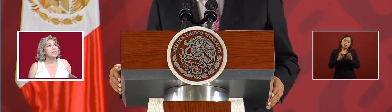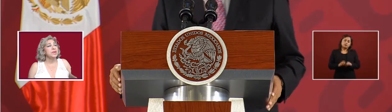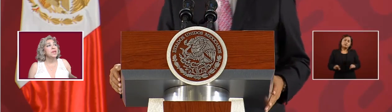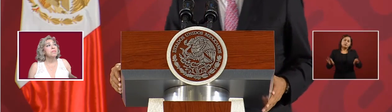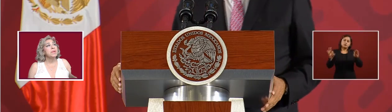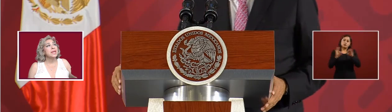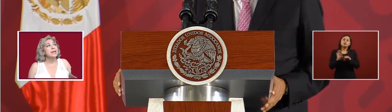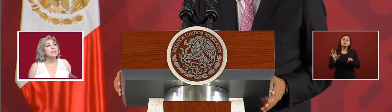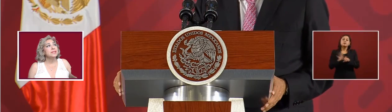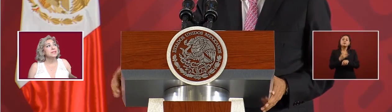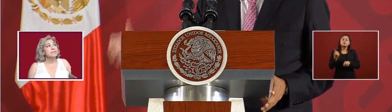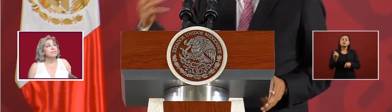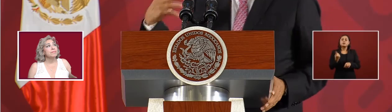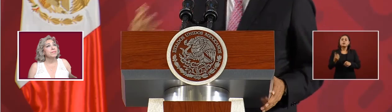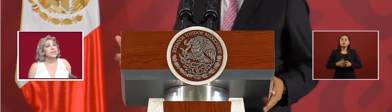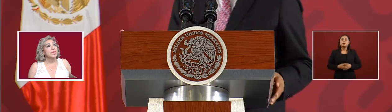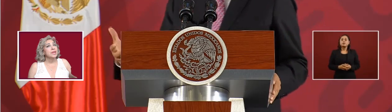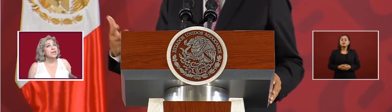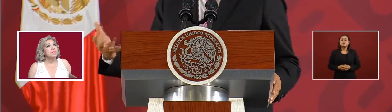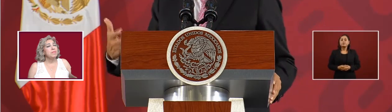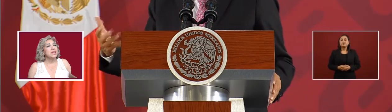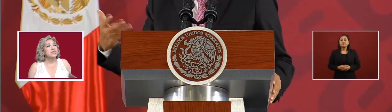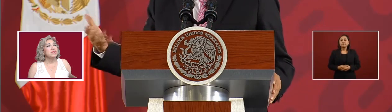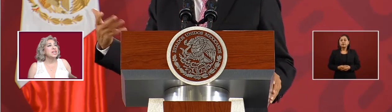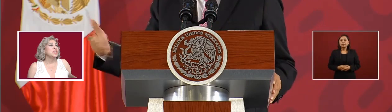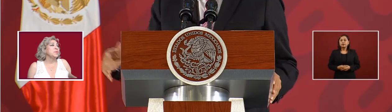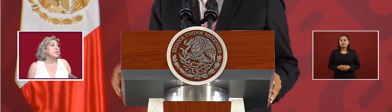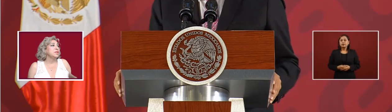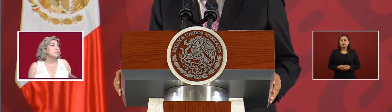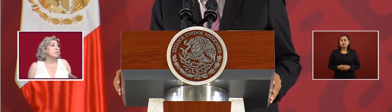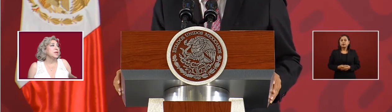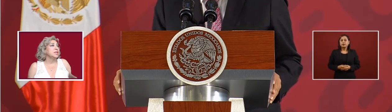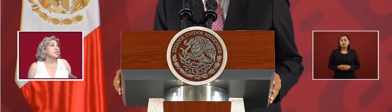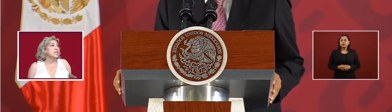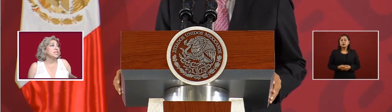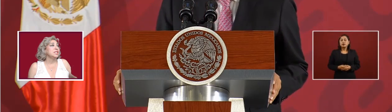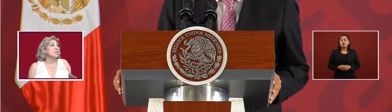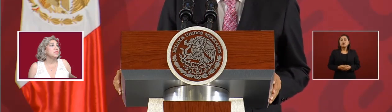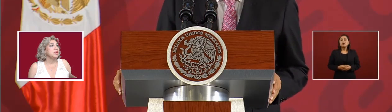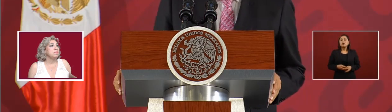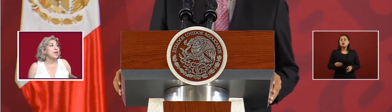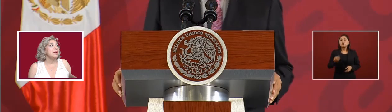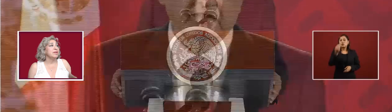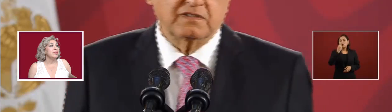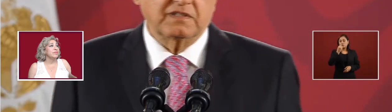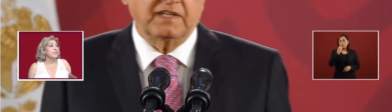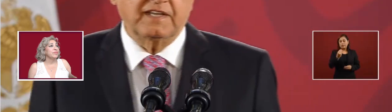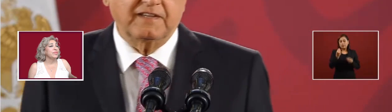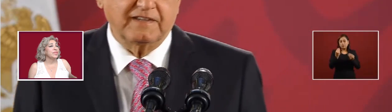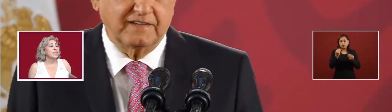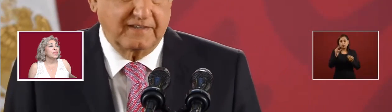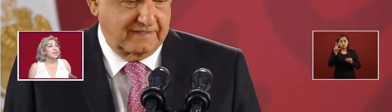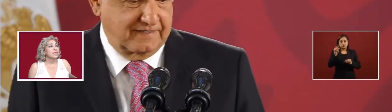food because make sure not to eat too much it's to eat better